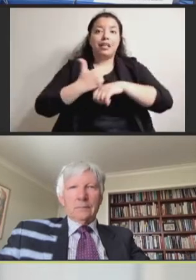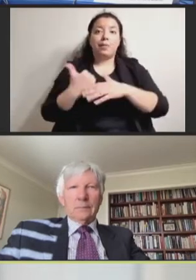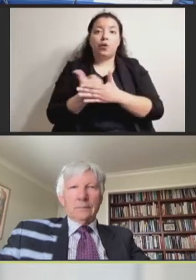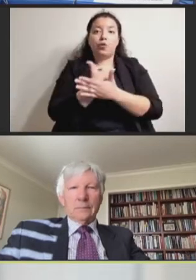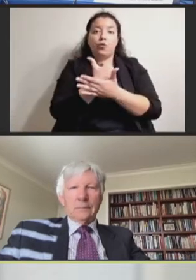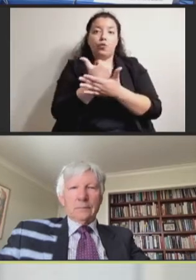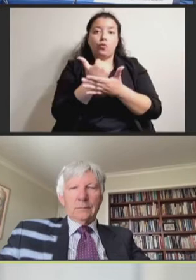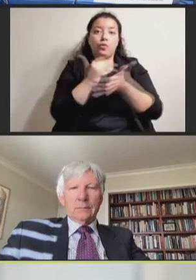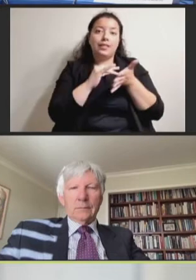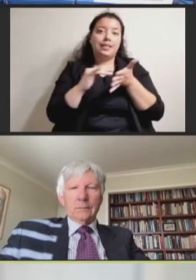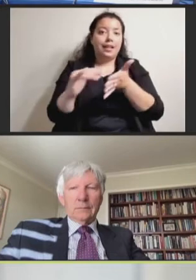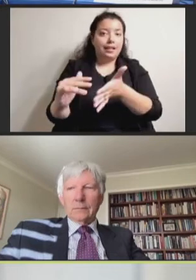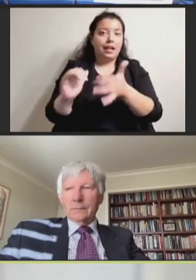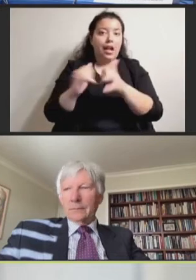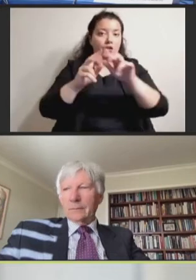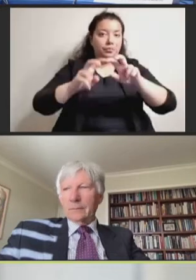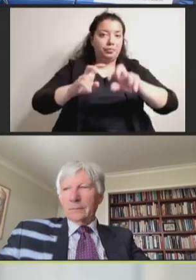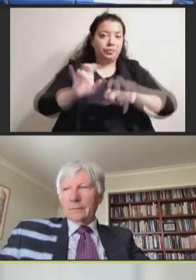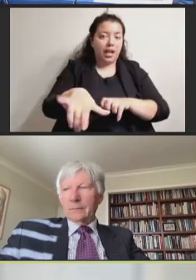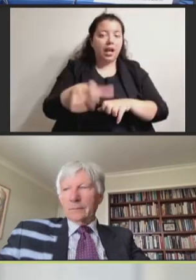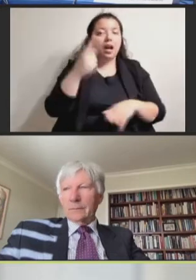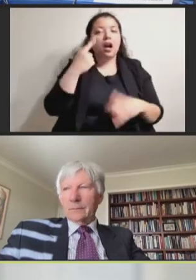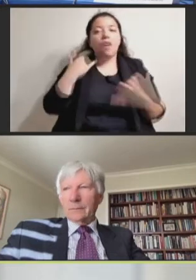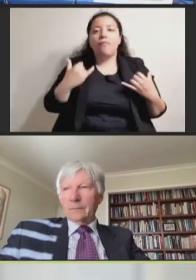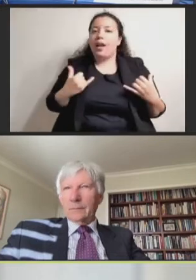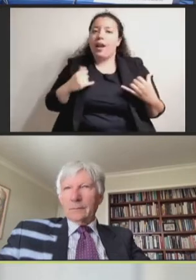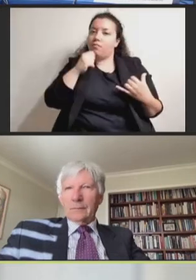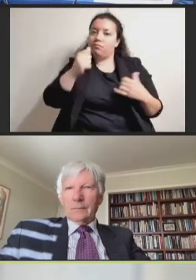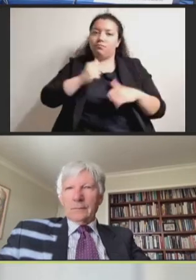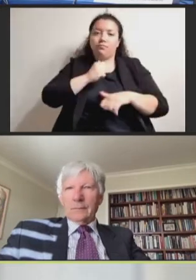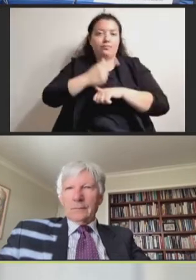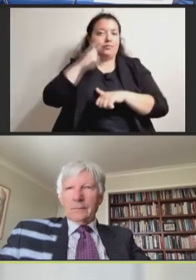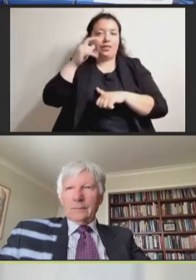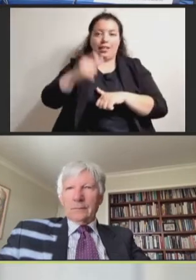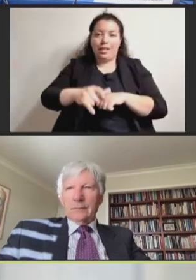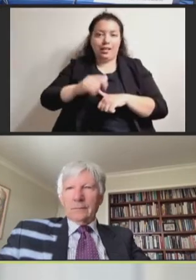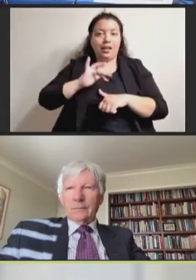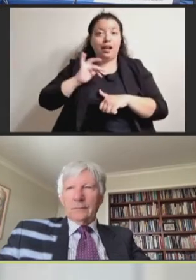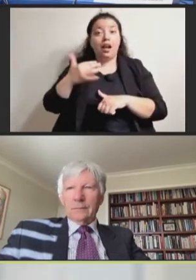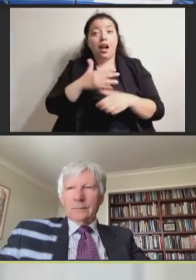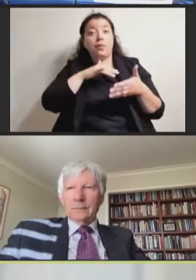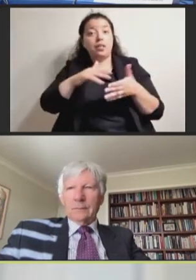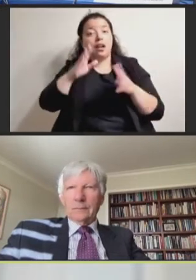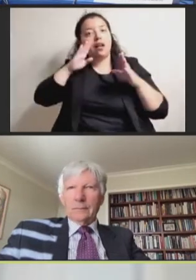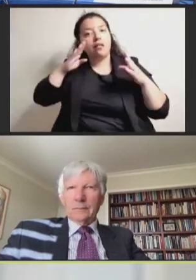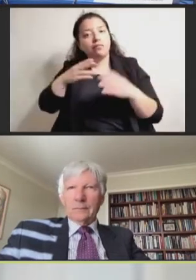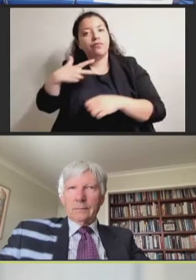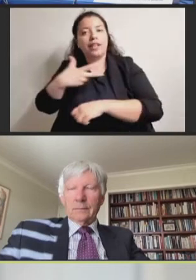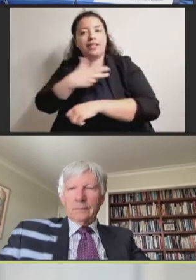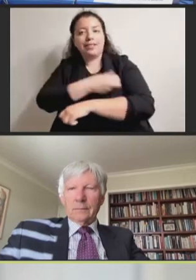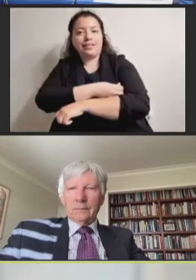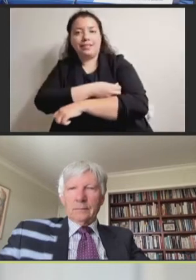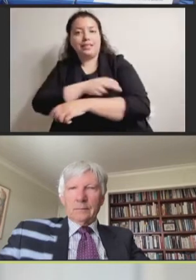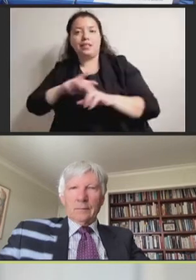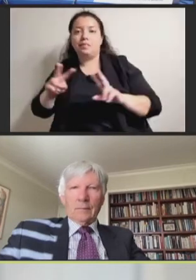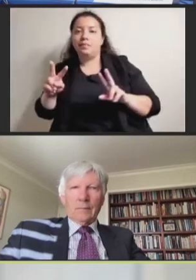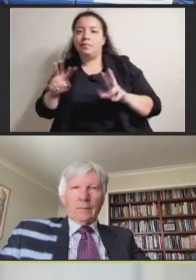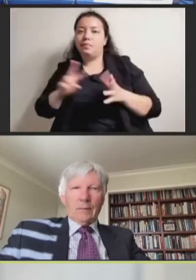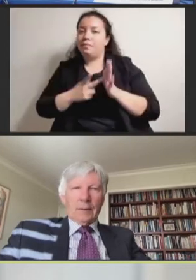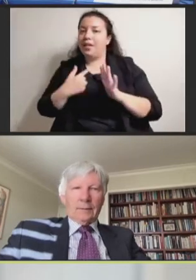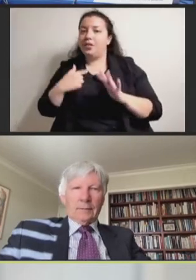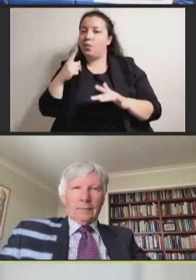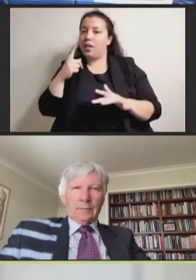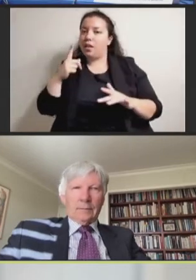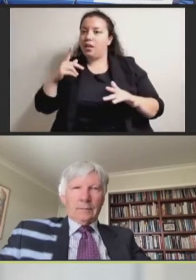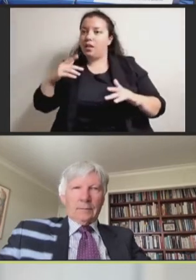quite complicated, and we are not set up to do that. Our studies are based on vaccinated individuals, and so we're not set up to